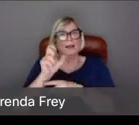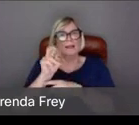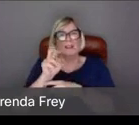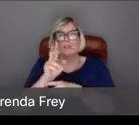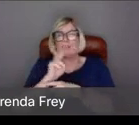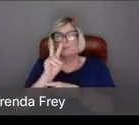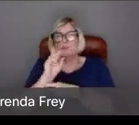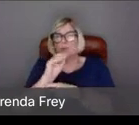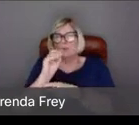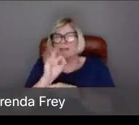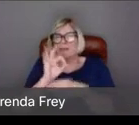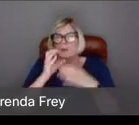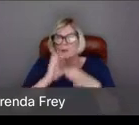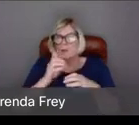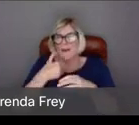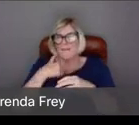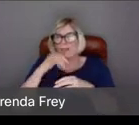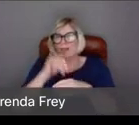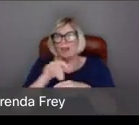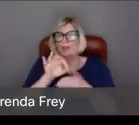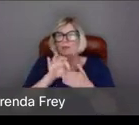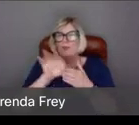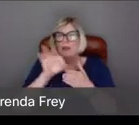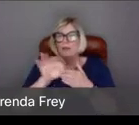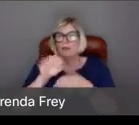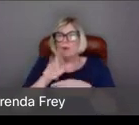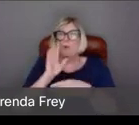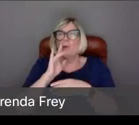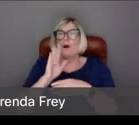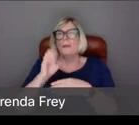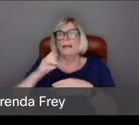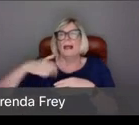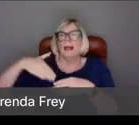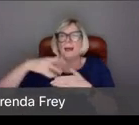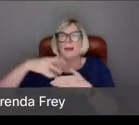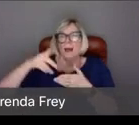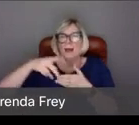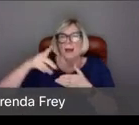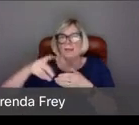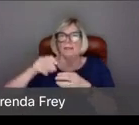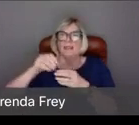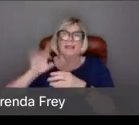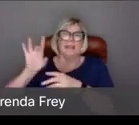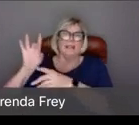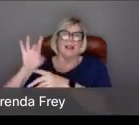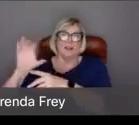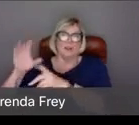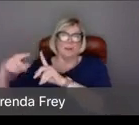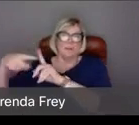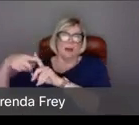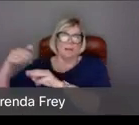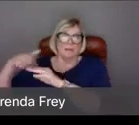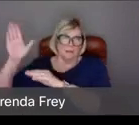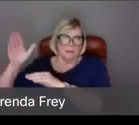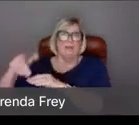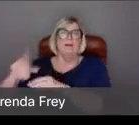of consumers with these credit scores are likely to become delinquent. So again, in the 800 plus, there's a 1% chance. In the very